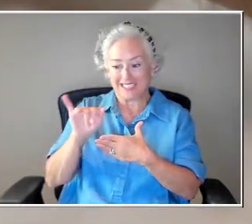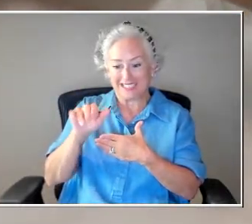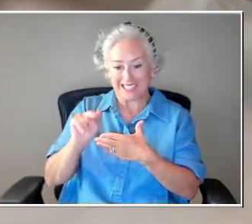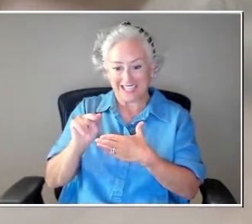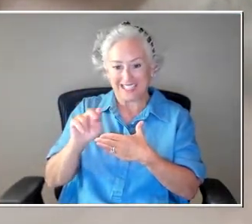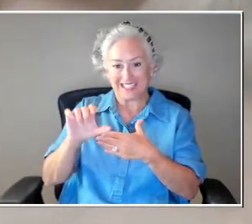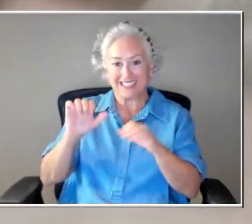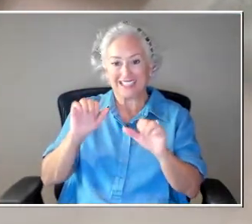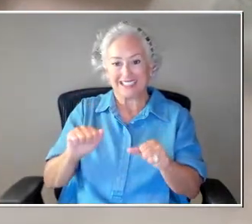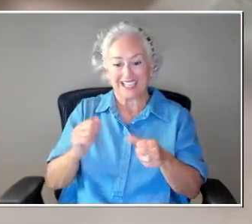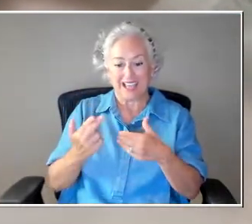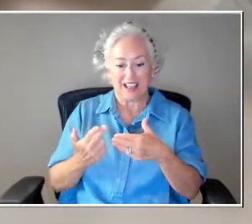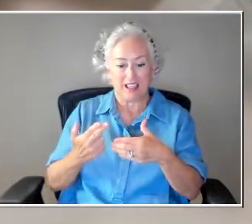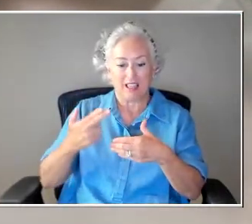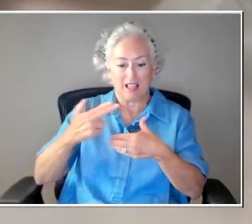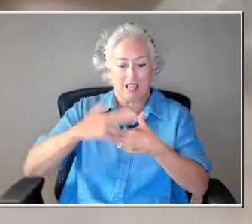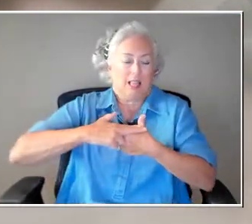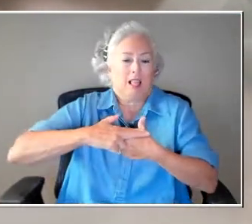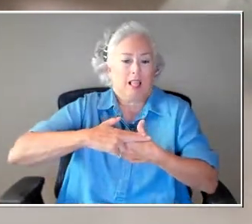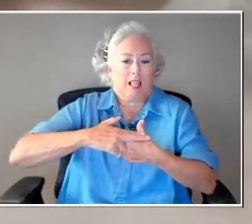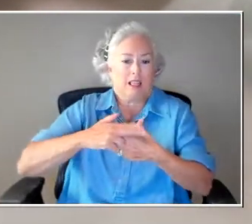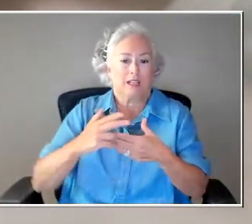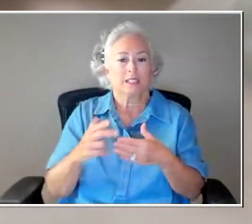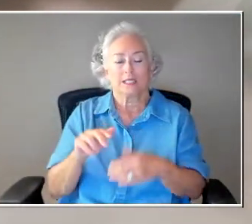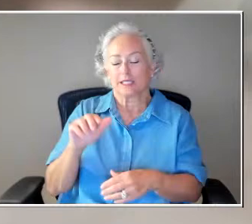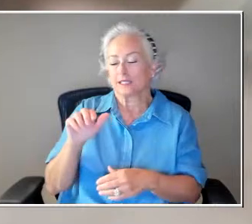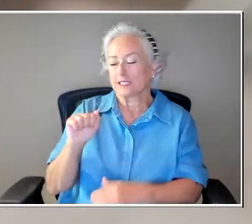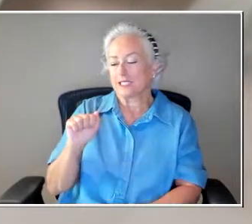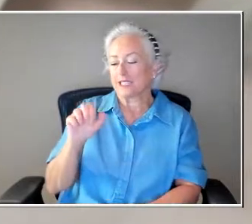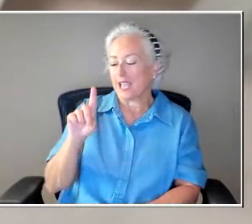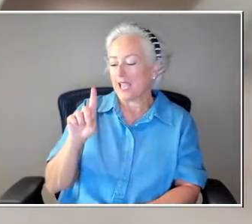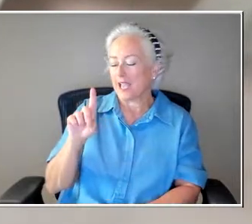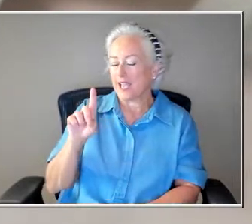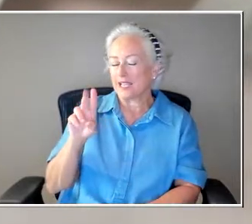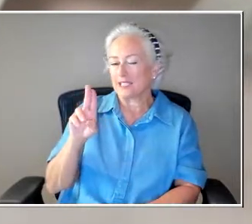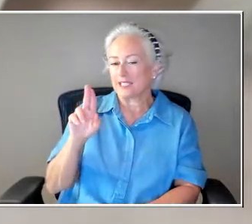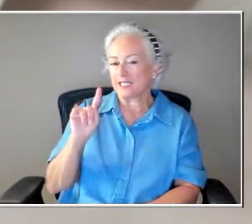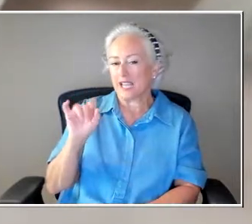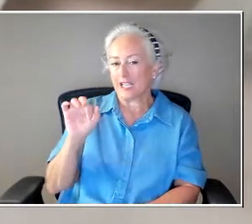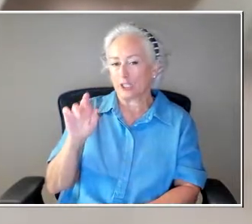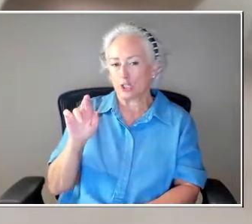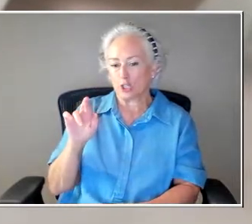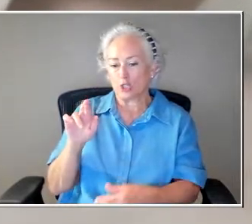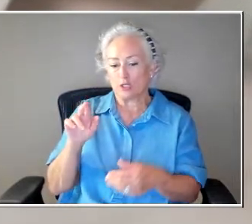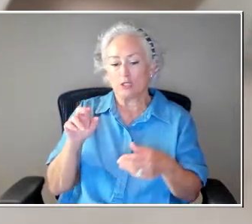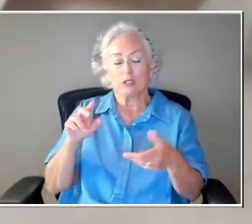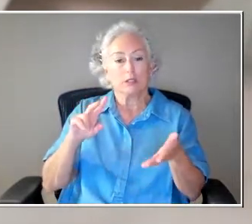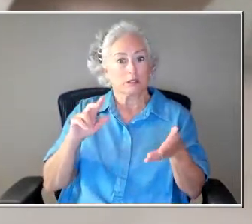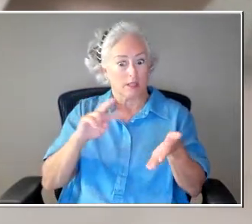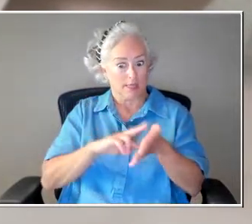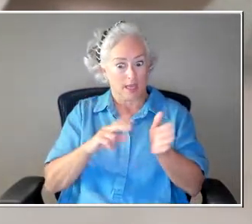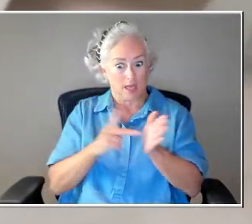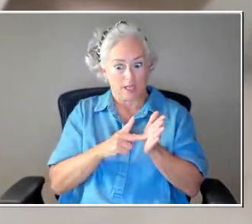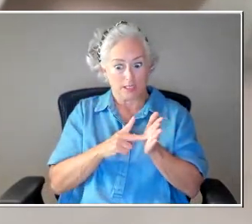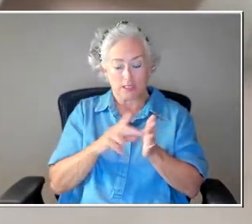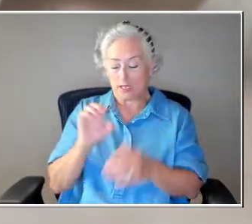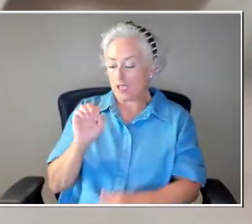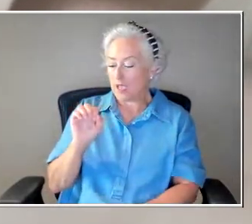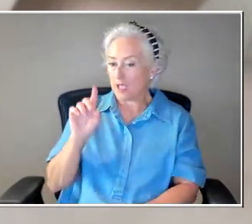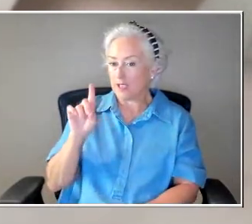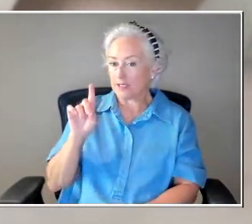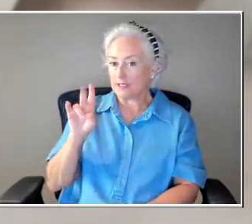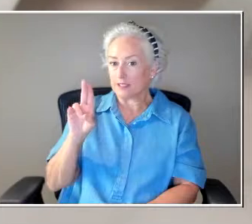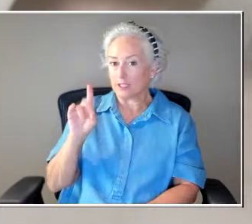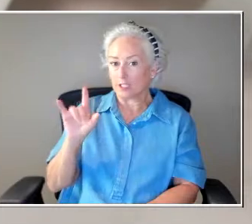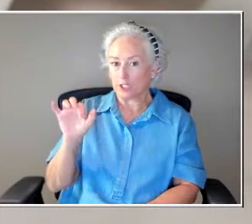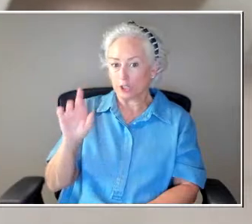comes through there, the adductor tendon, which allows us to adduct to the thumb,